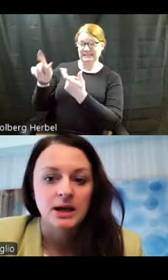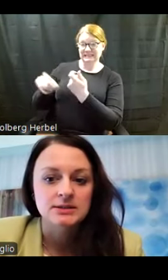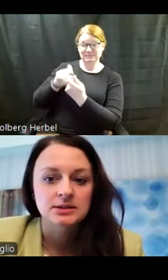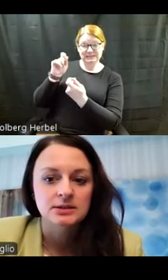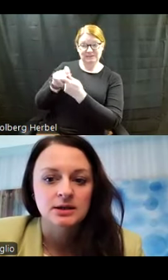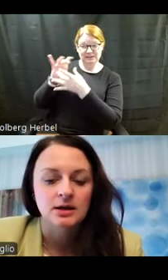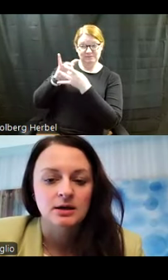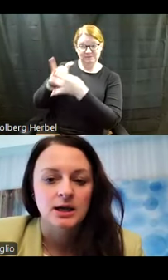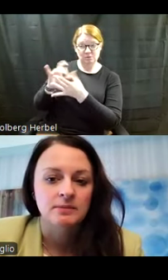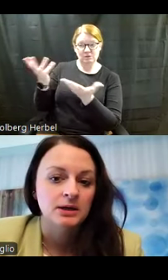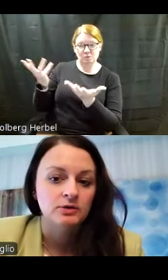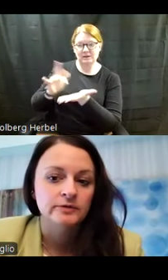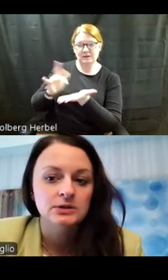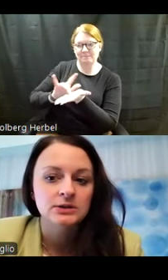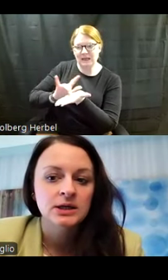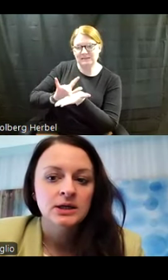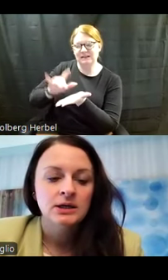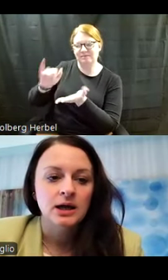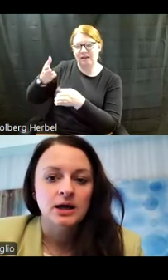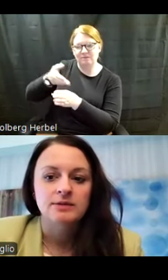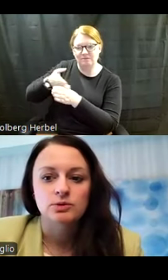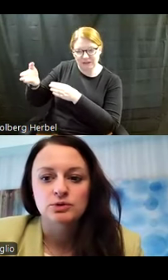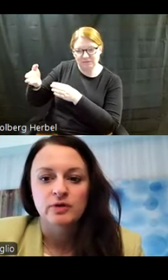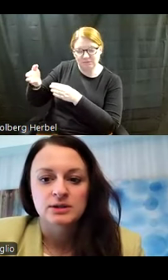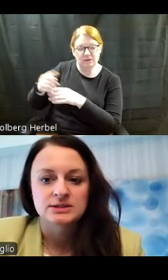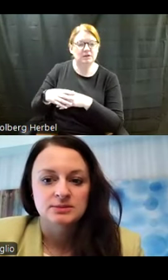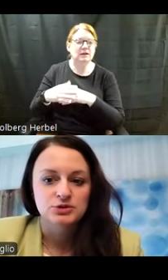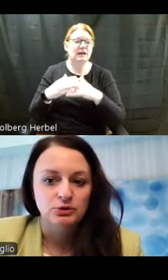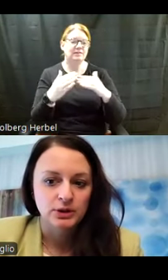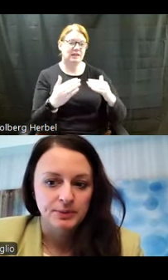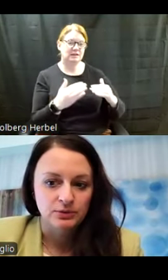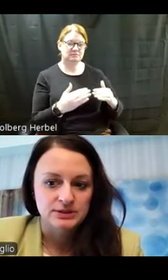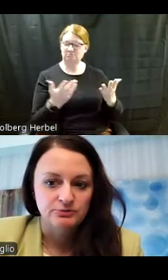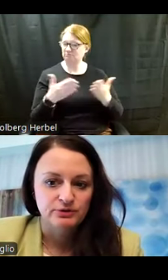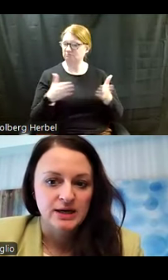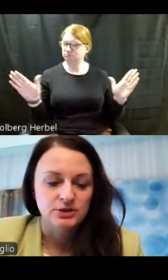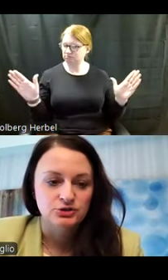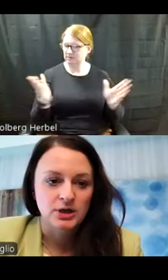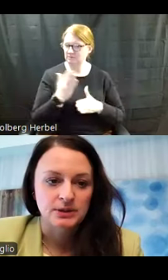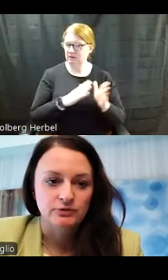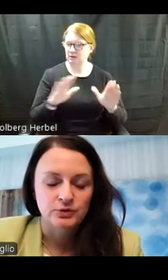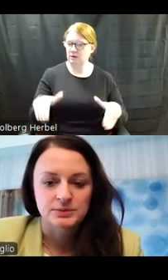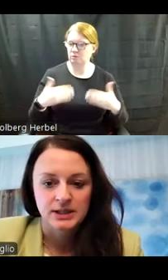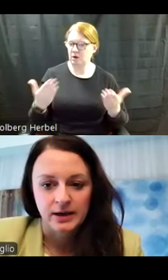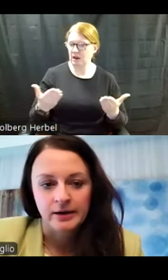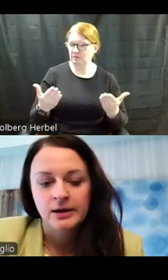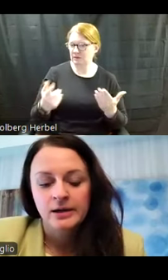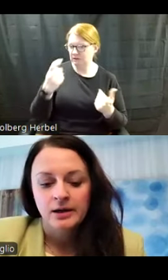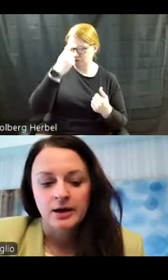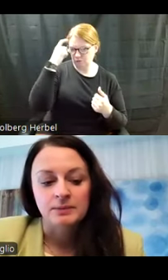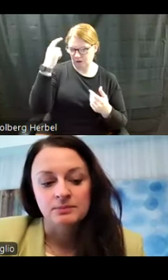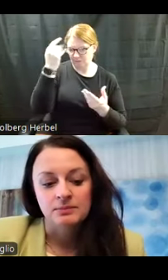to medicine and the medical field. And then we'll move on to some general components of providing trauma-informed